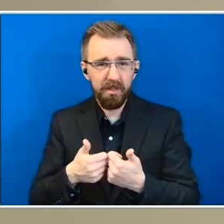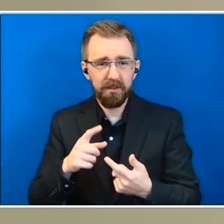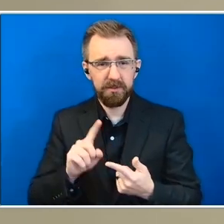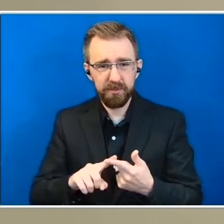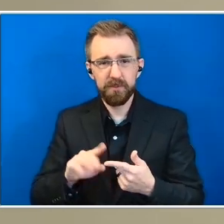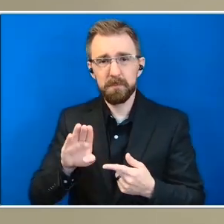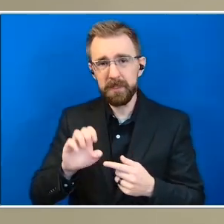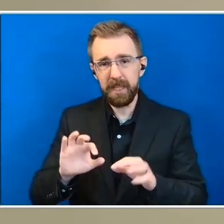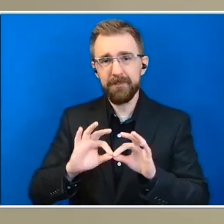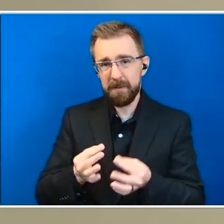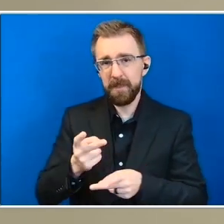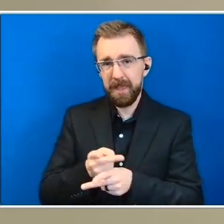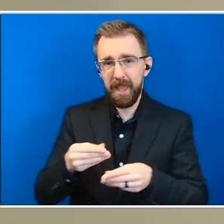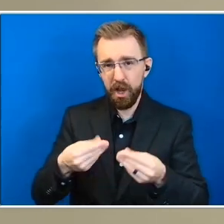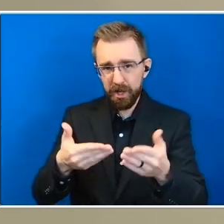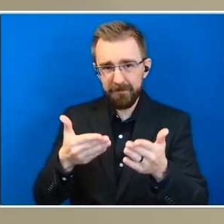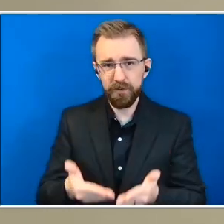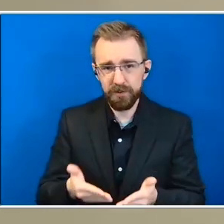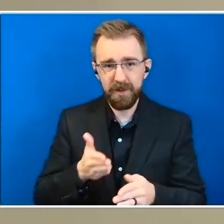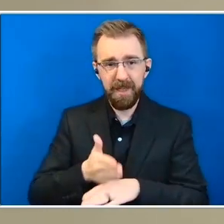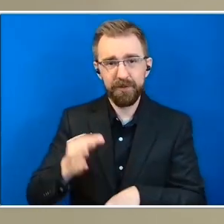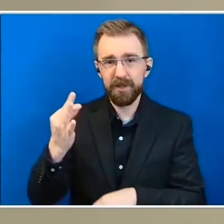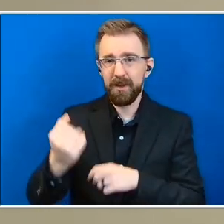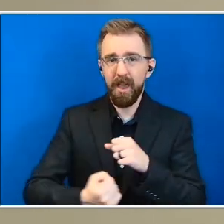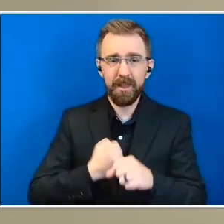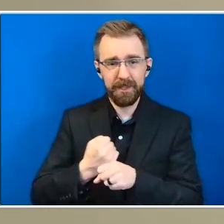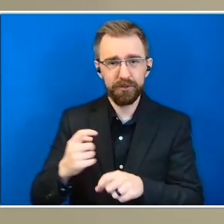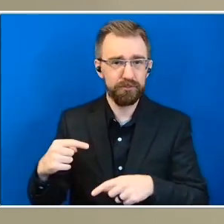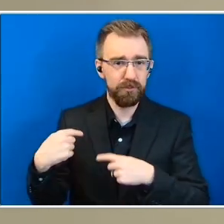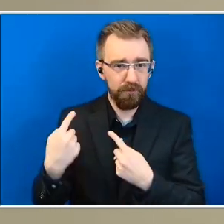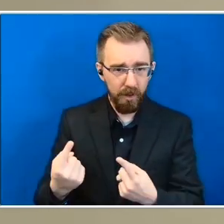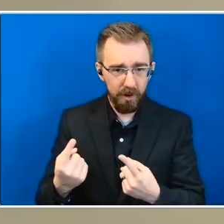caregiver. After 9 years so far,